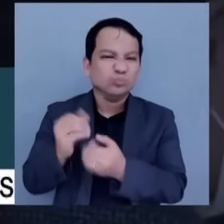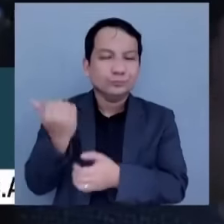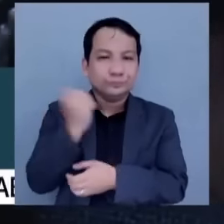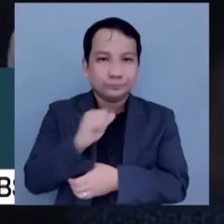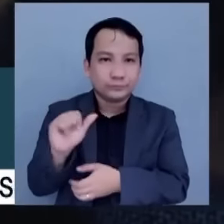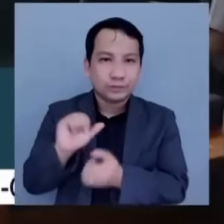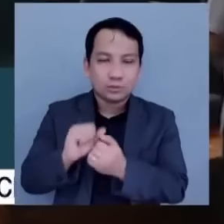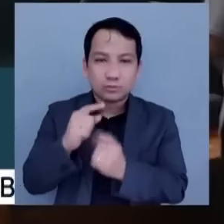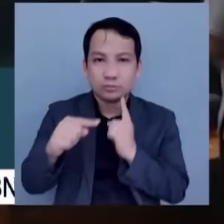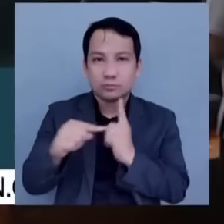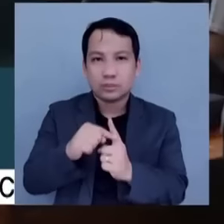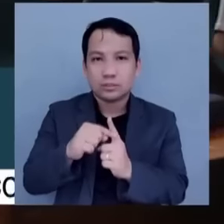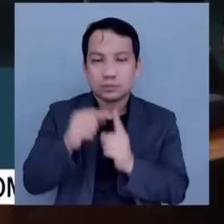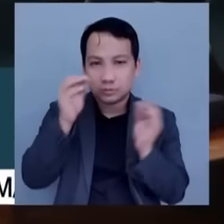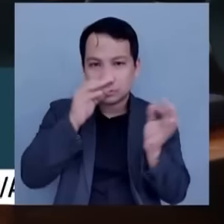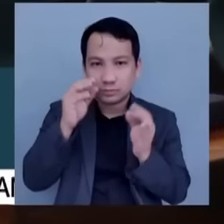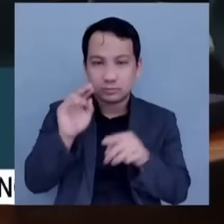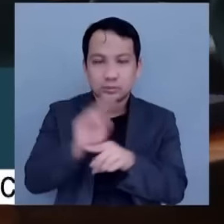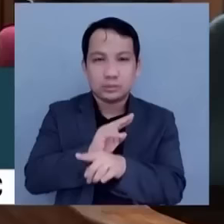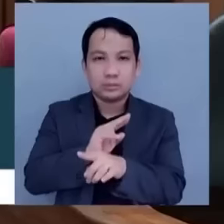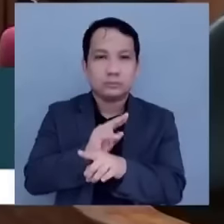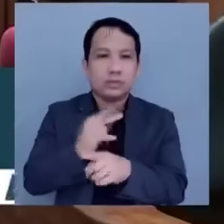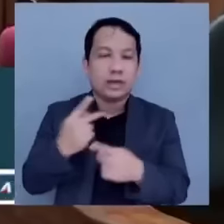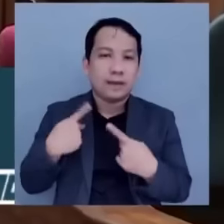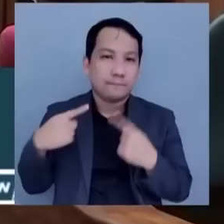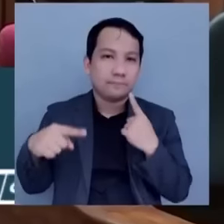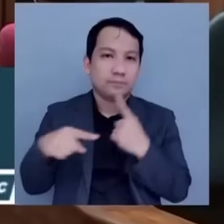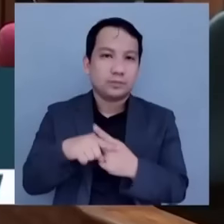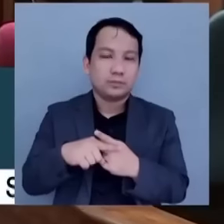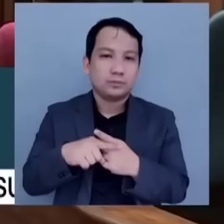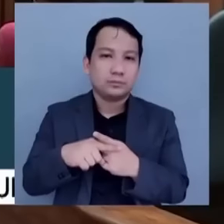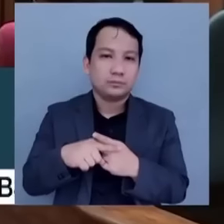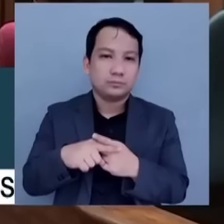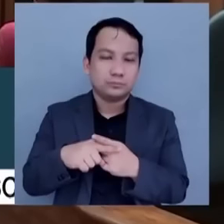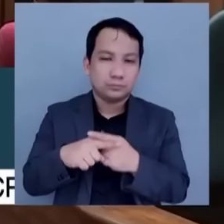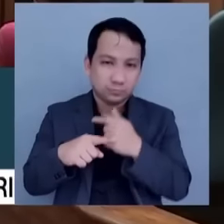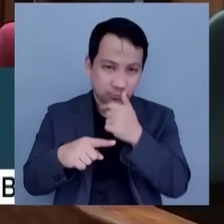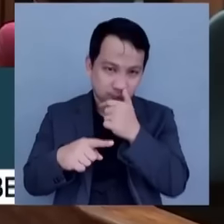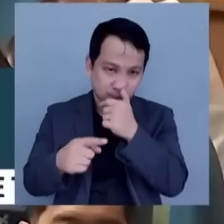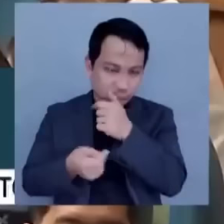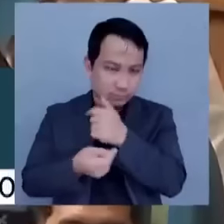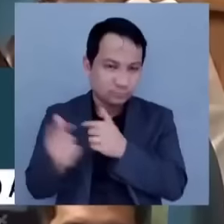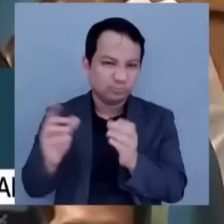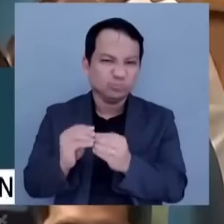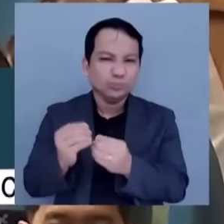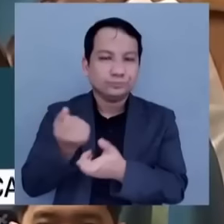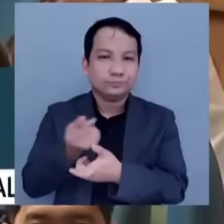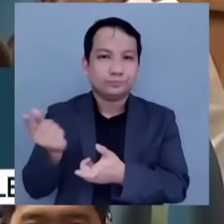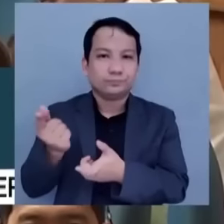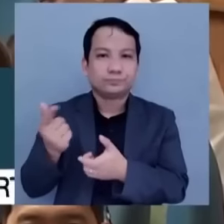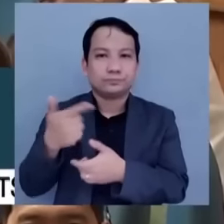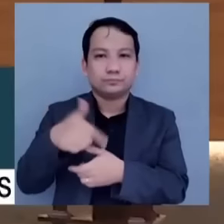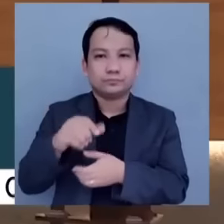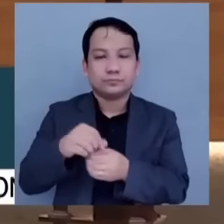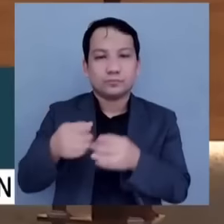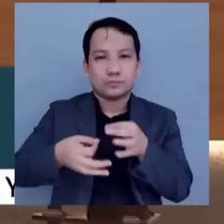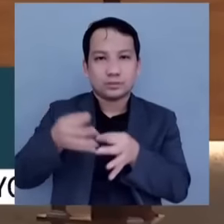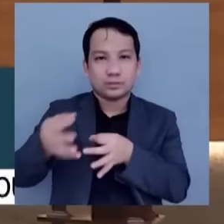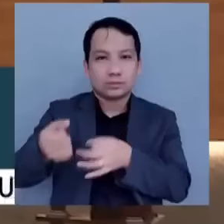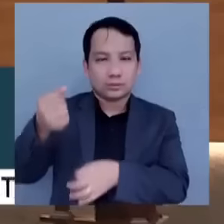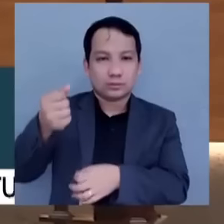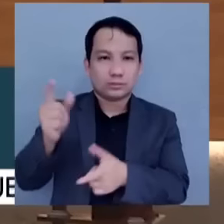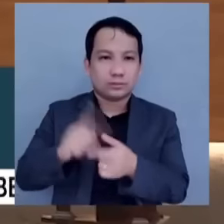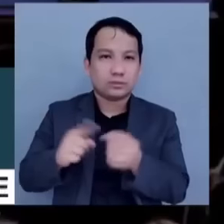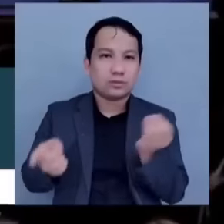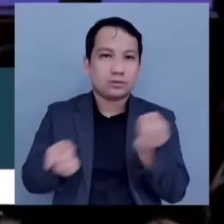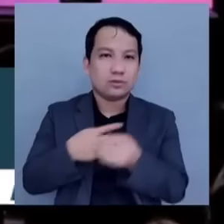positive for use of dangerous drugs shall be dealt with administratively, which shall be a ground for suspension or